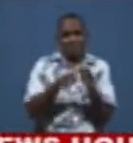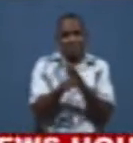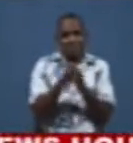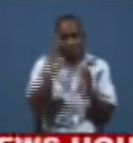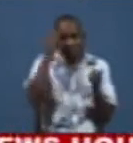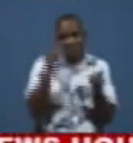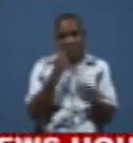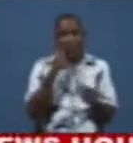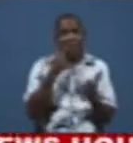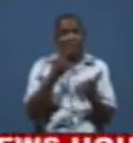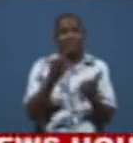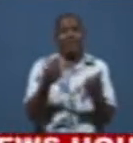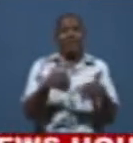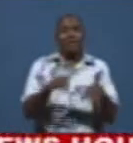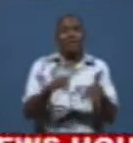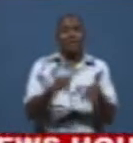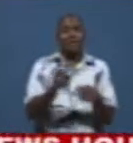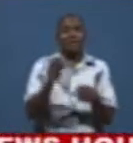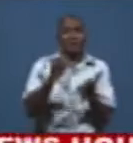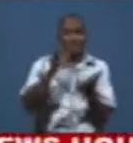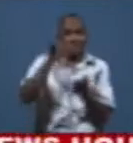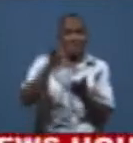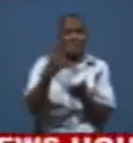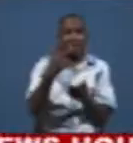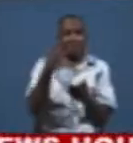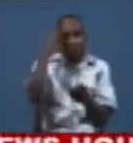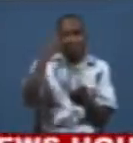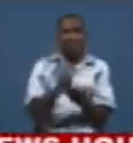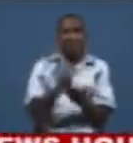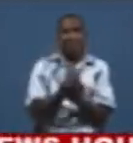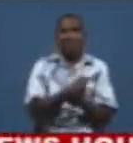when he sold the three military aircraft.